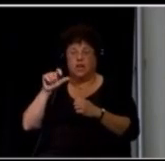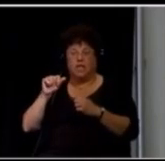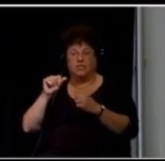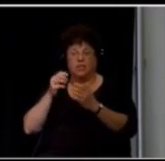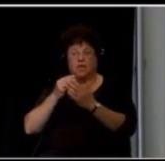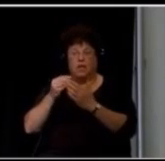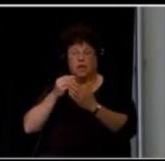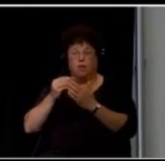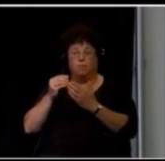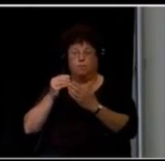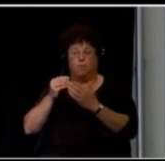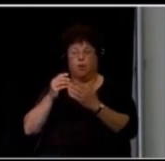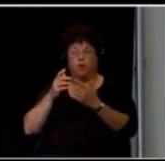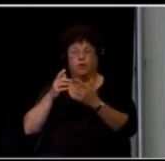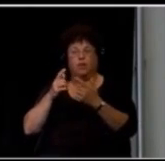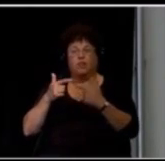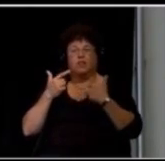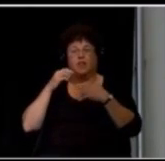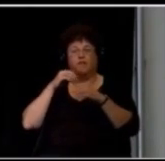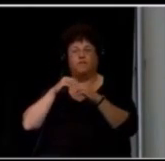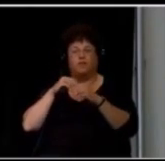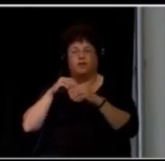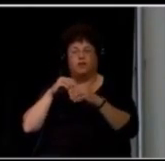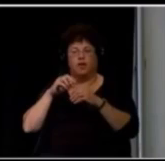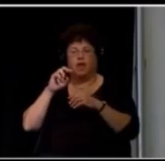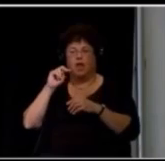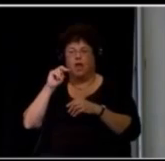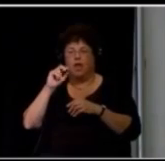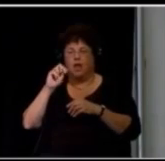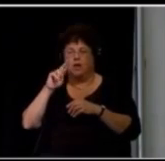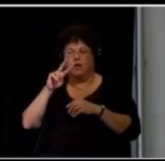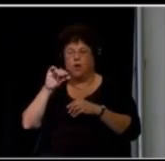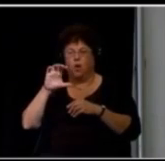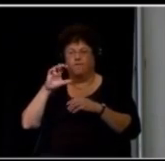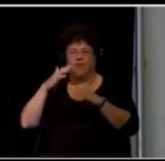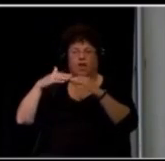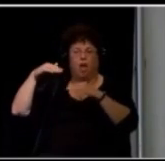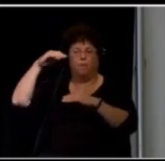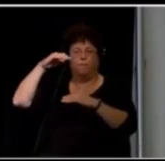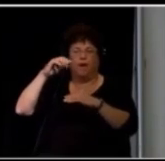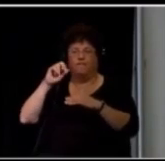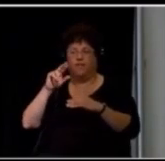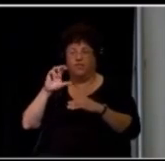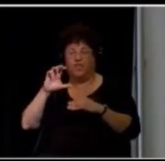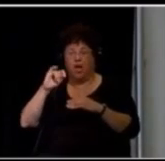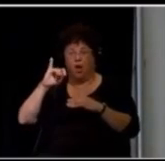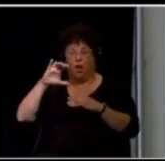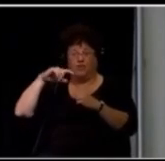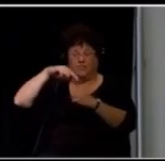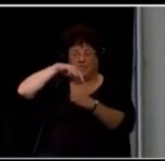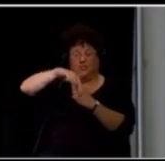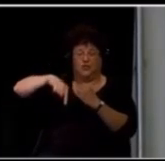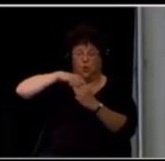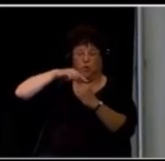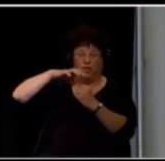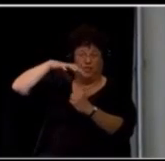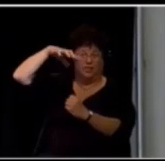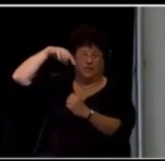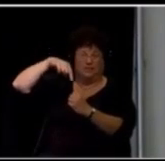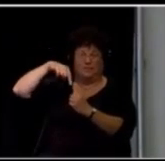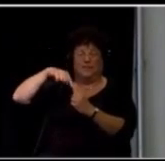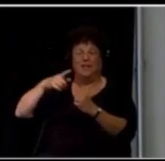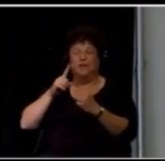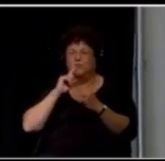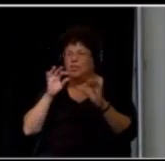bunch of Roadsters before that, lives in Narvik, which is above the Arctic Circle. So it's real important